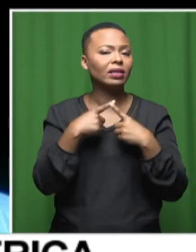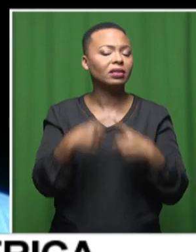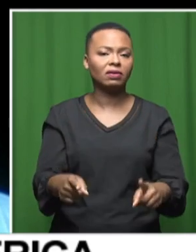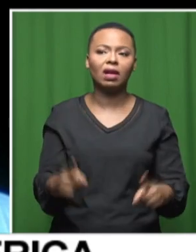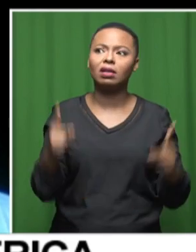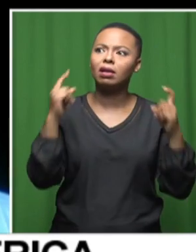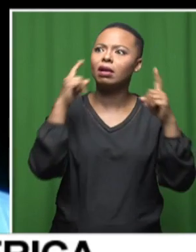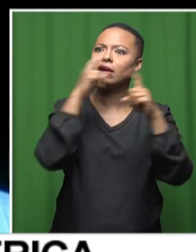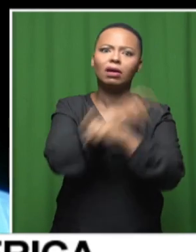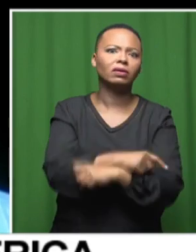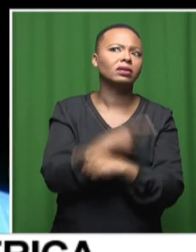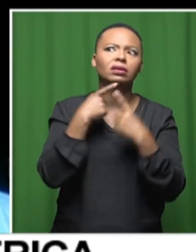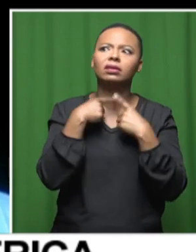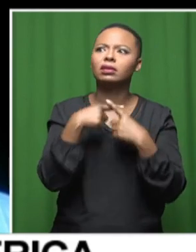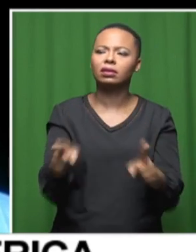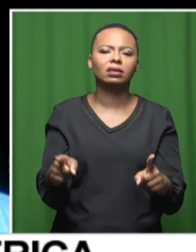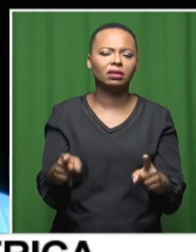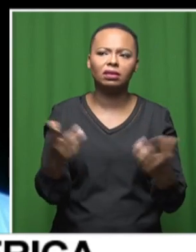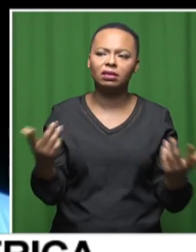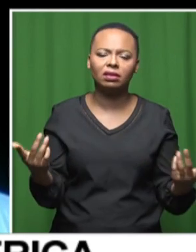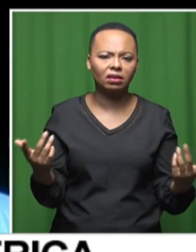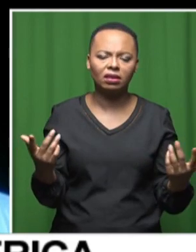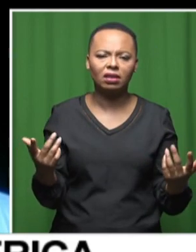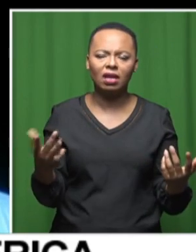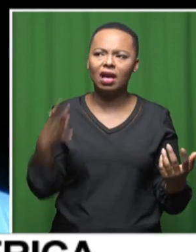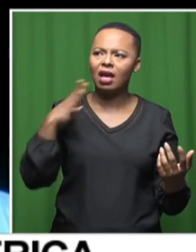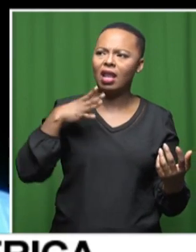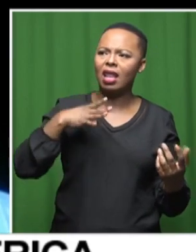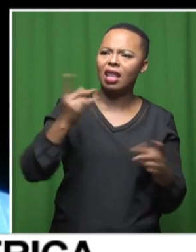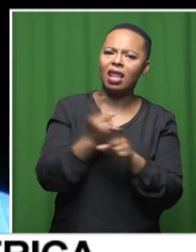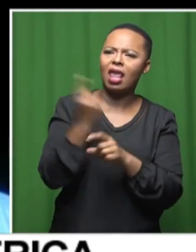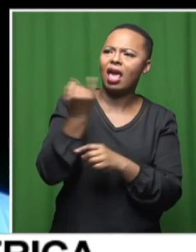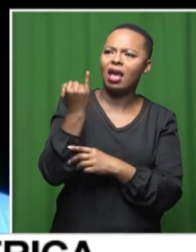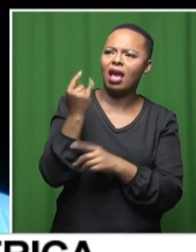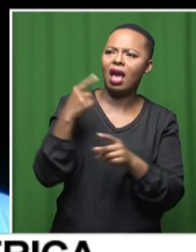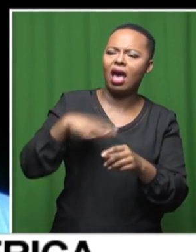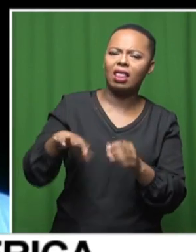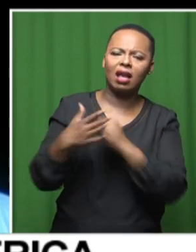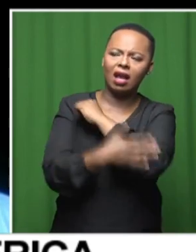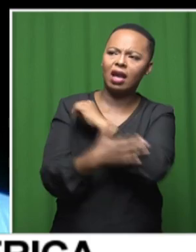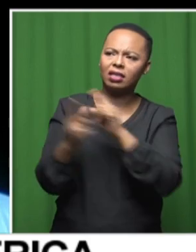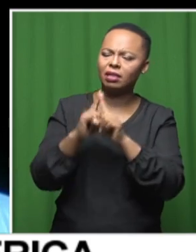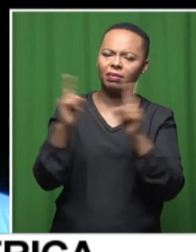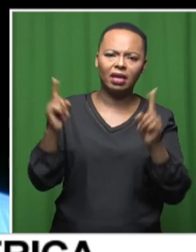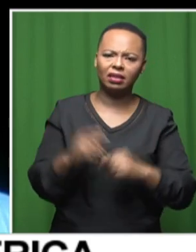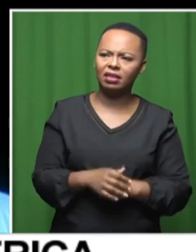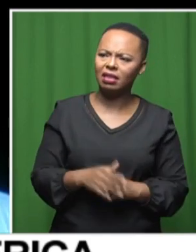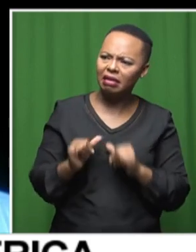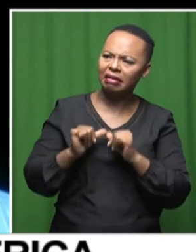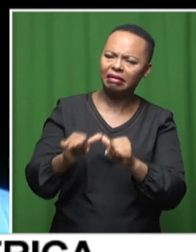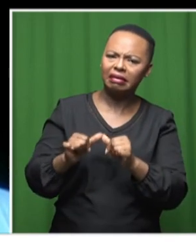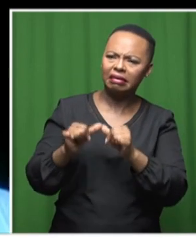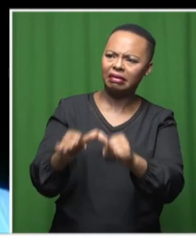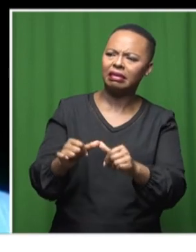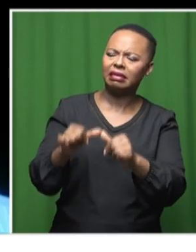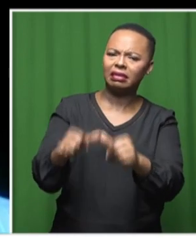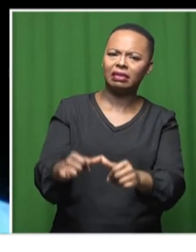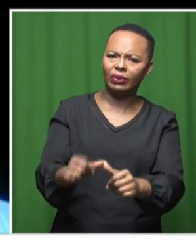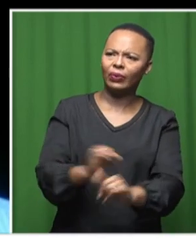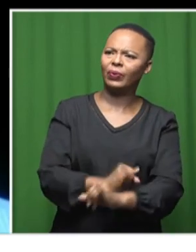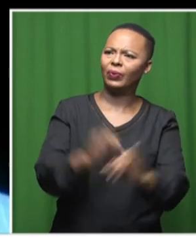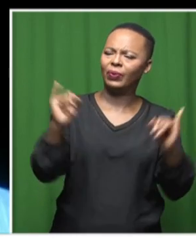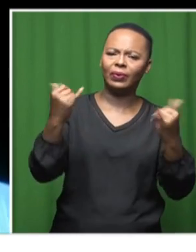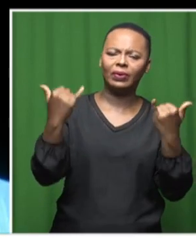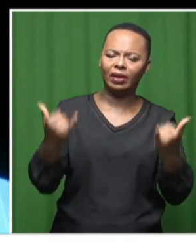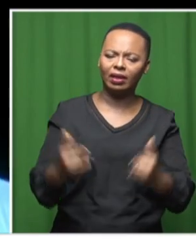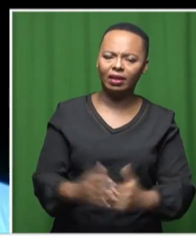conflict, that you see in other countries. And yet this seems to go on unabated. Are we... Yeah, well, Are